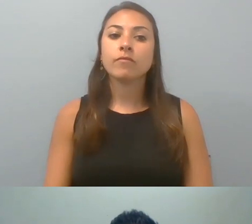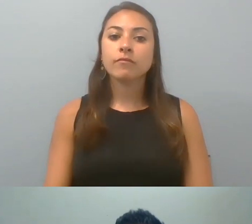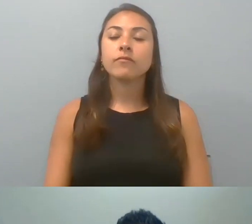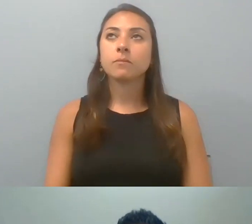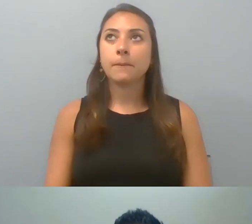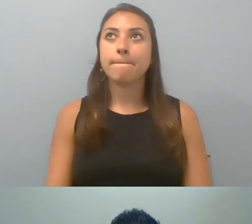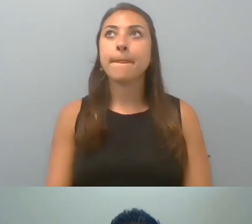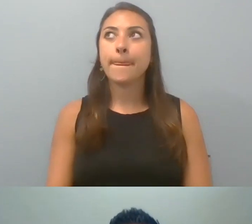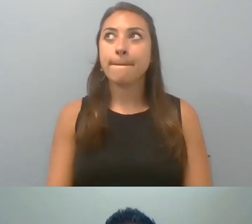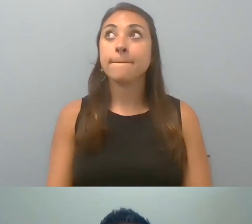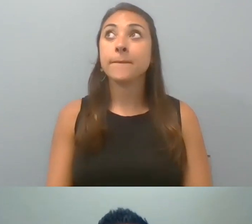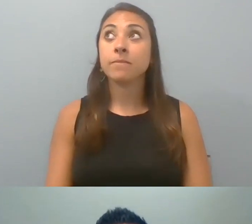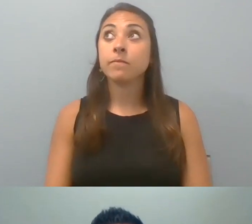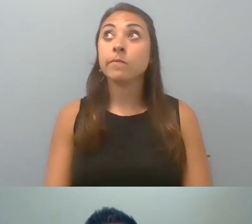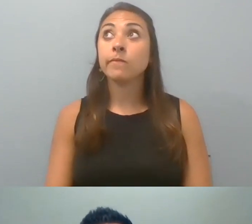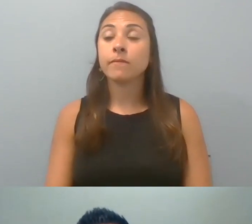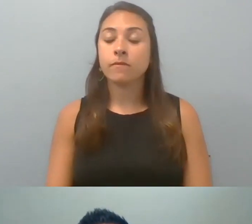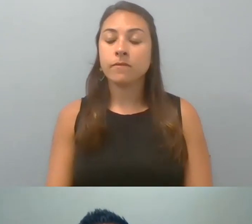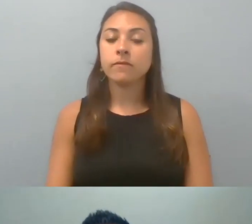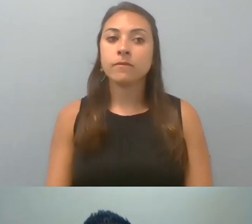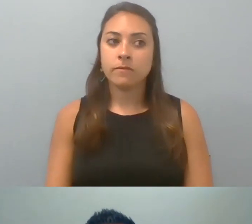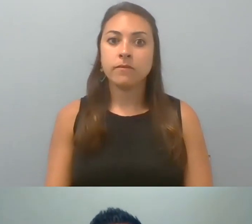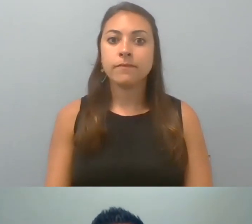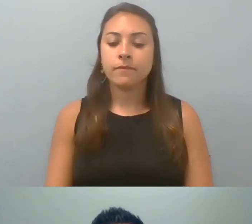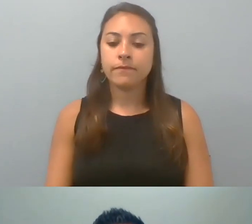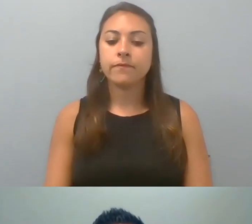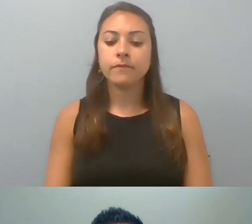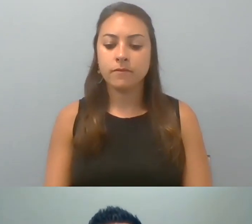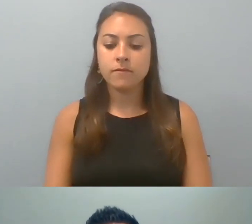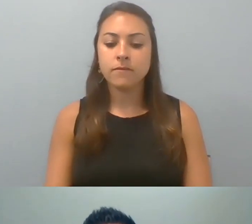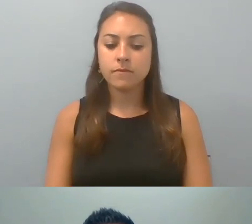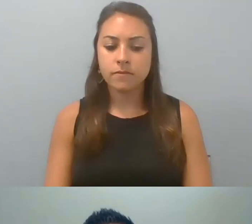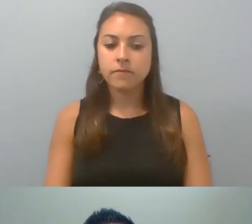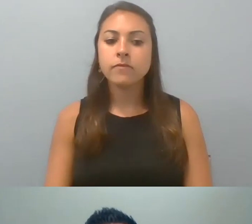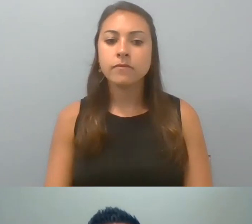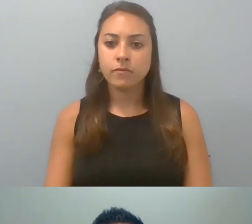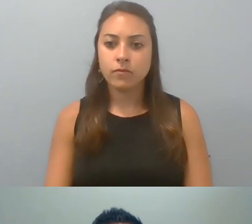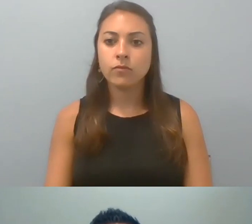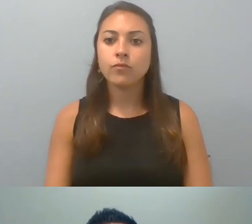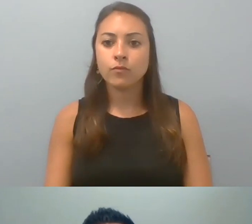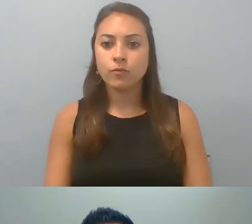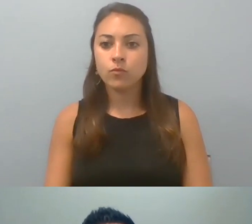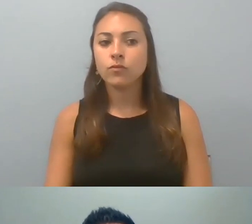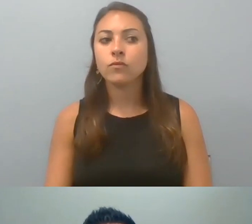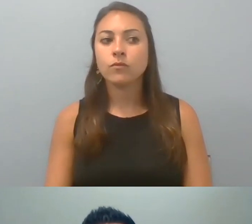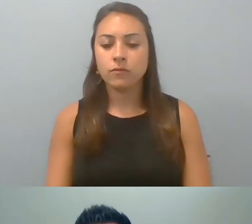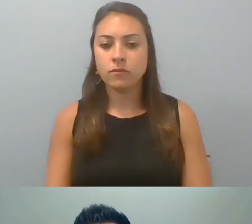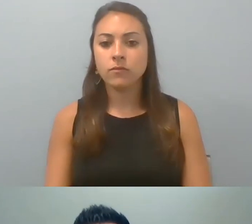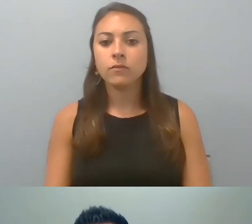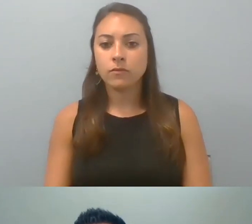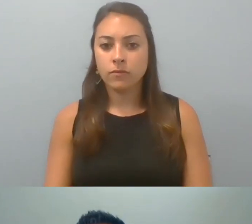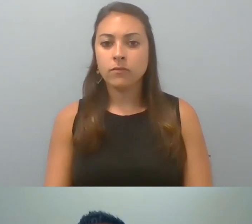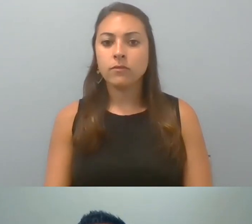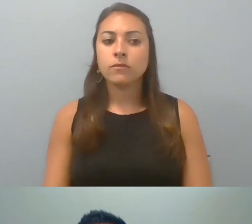again, I'll bring back the customization piece. Something we really focus on is having everyone go through the line and pick exactly what they want, and it's prepared just